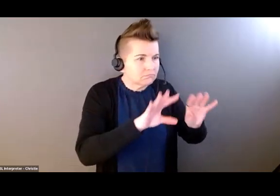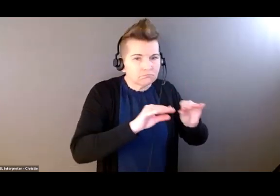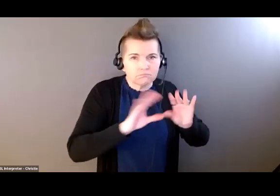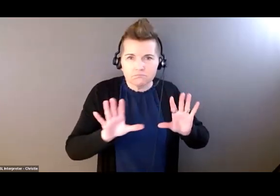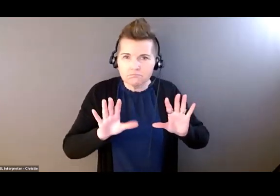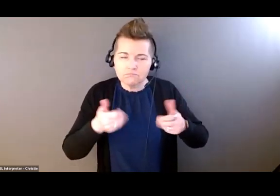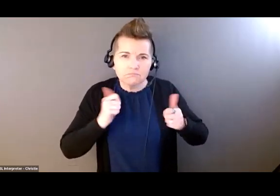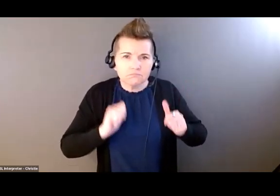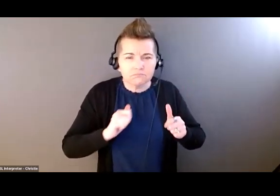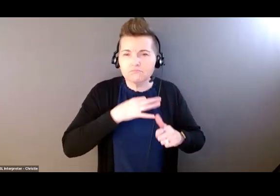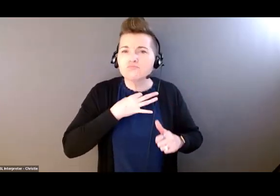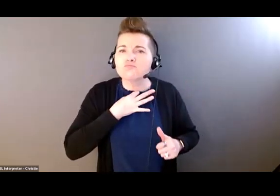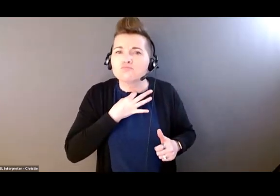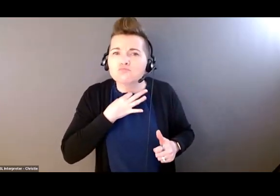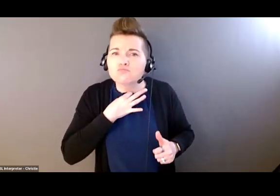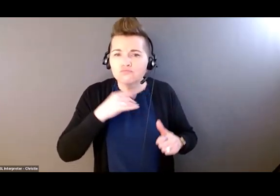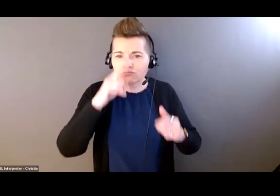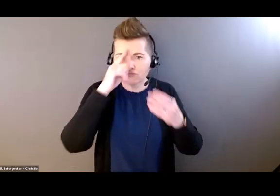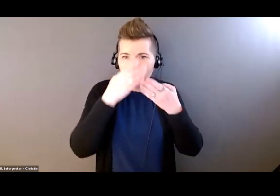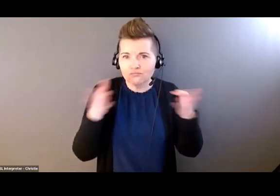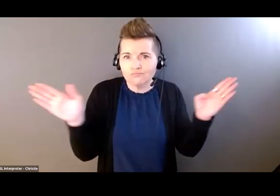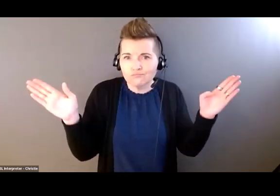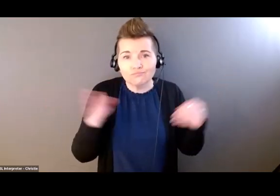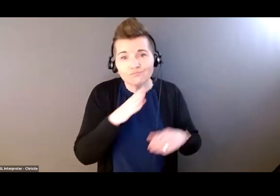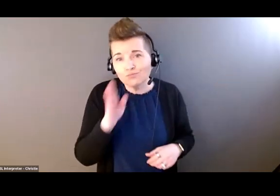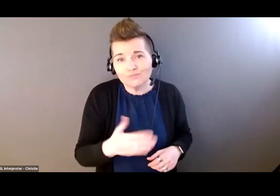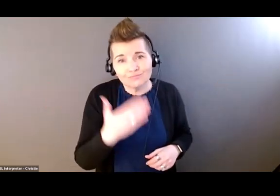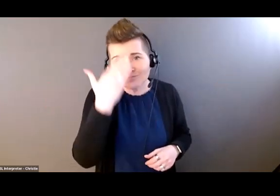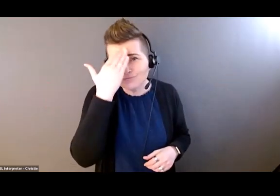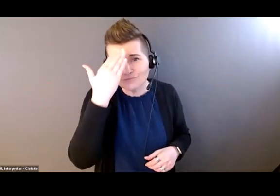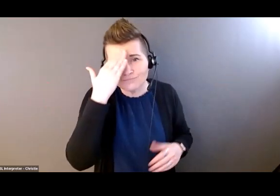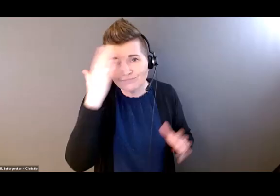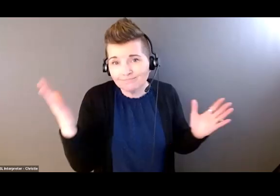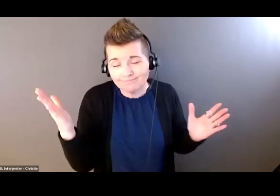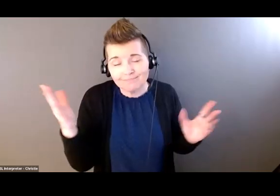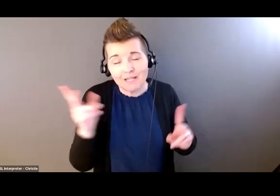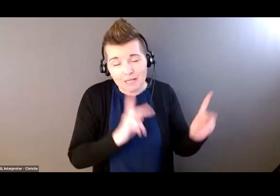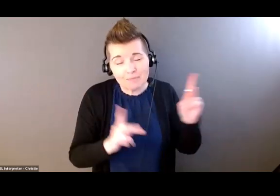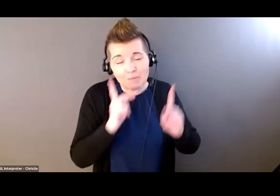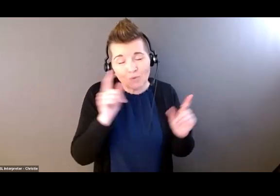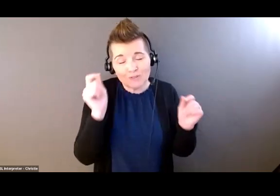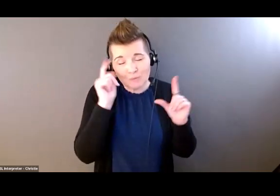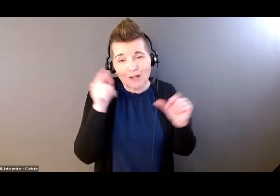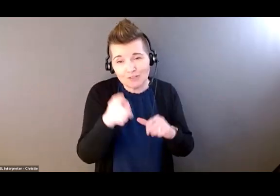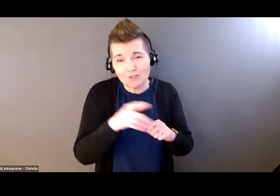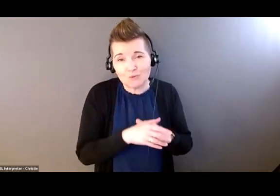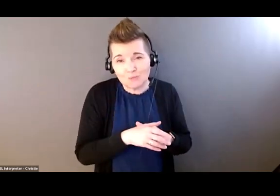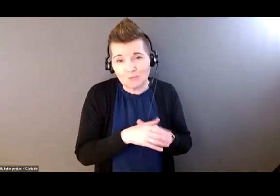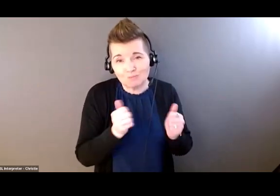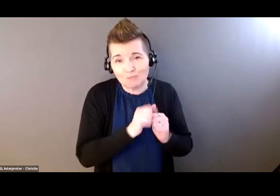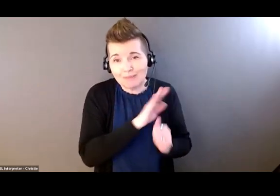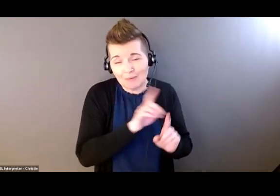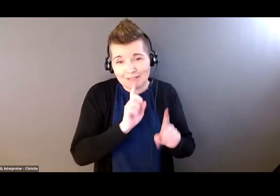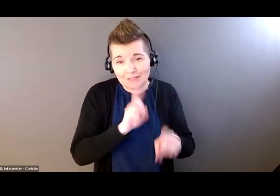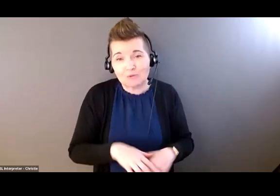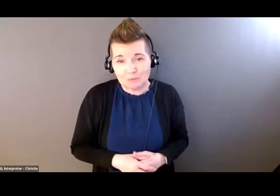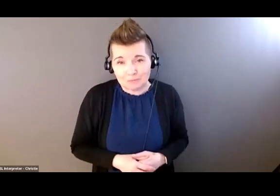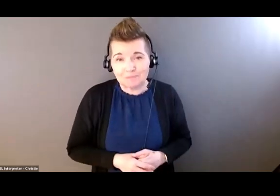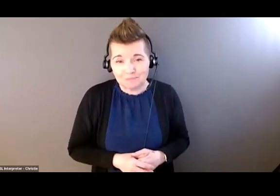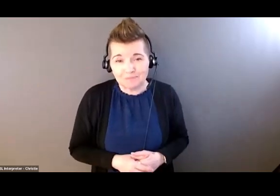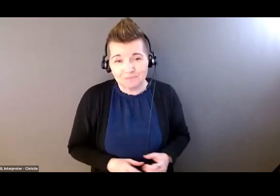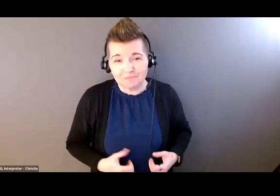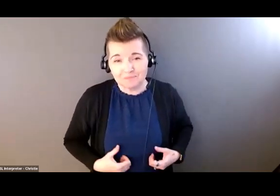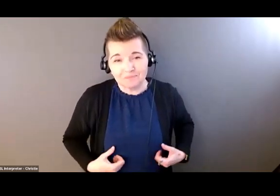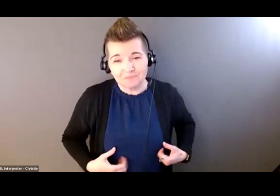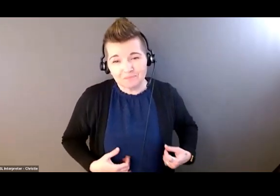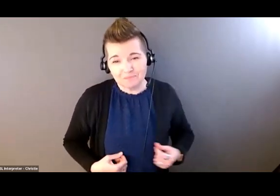that we all kind of mold together and our unique abilities, and we collaborate together to make it